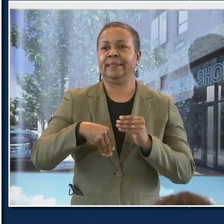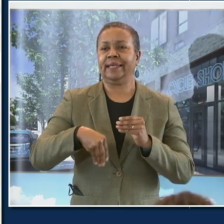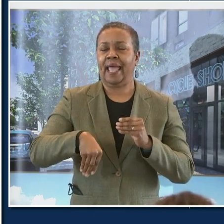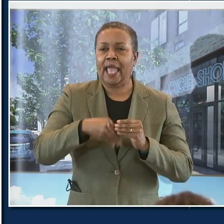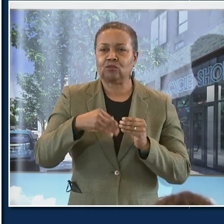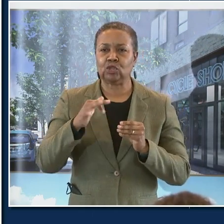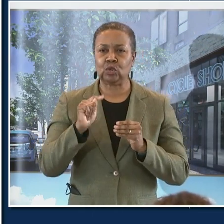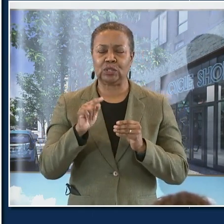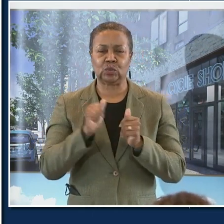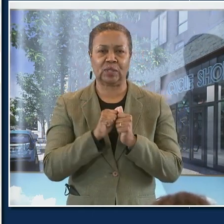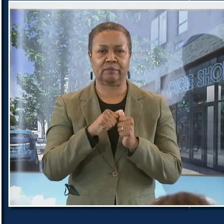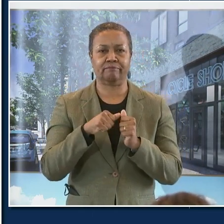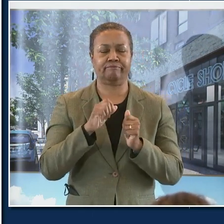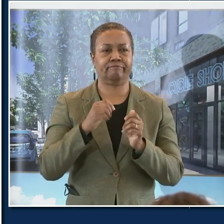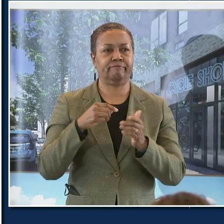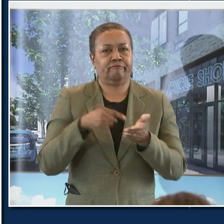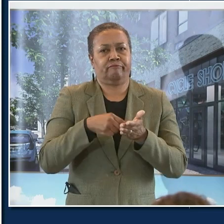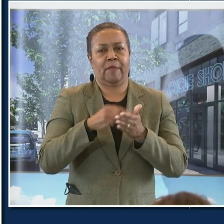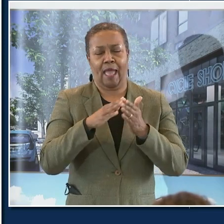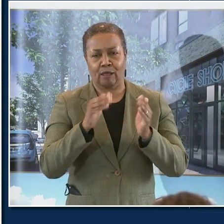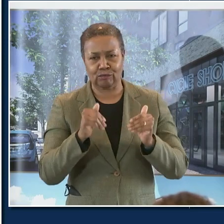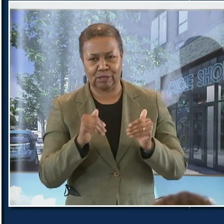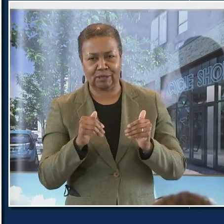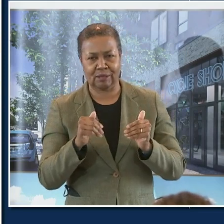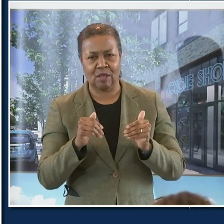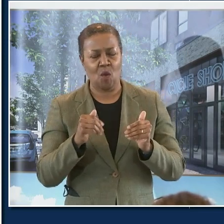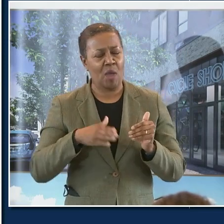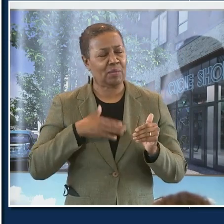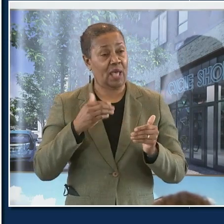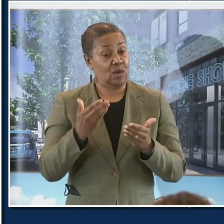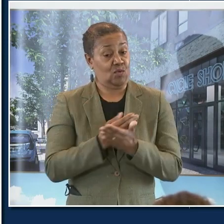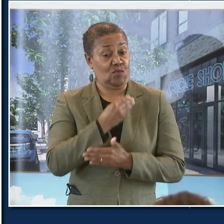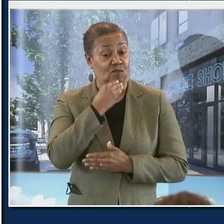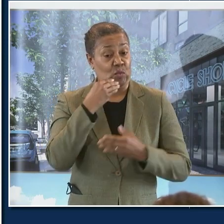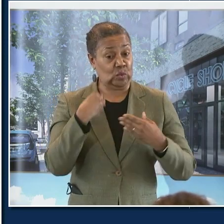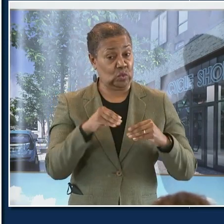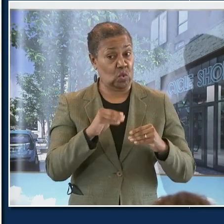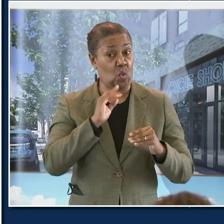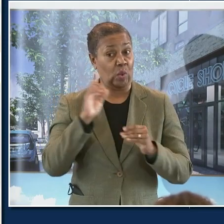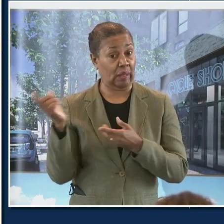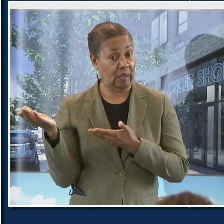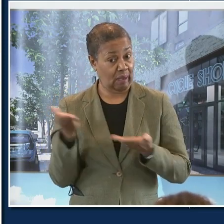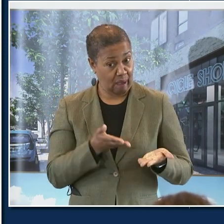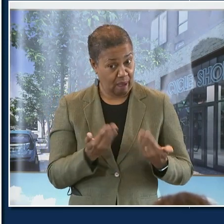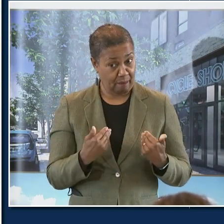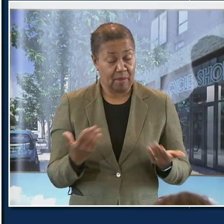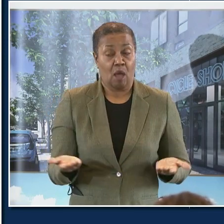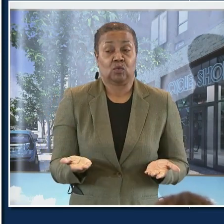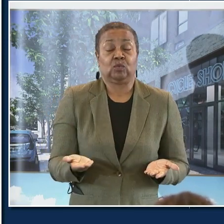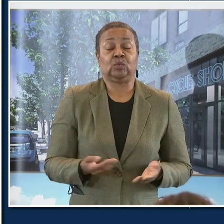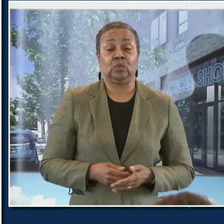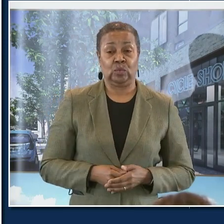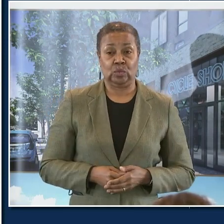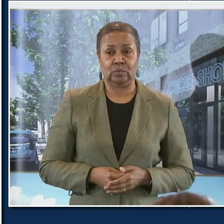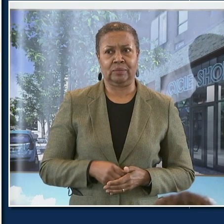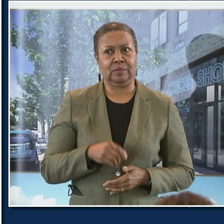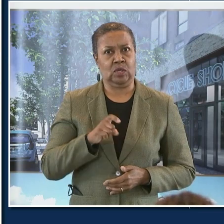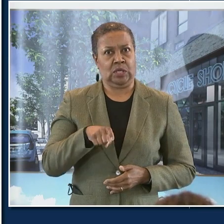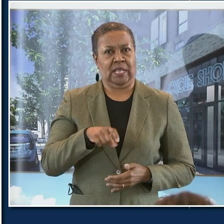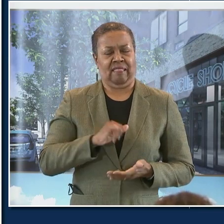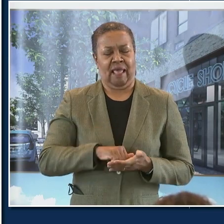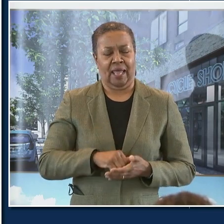families. We are also happy that a new grocery store will be coming to the community, well